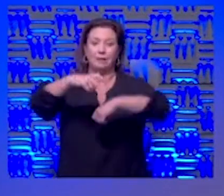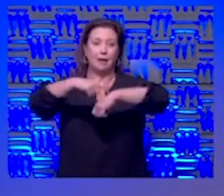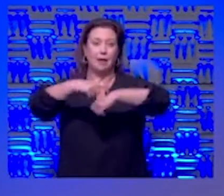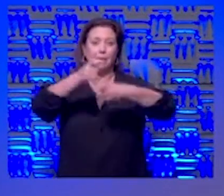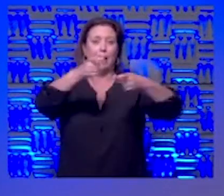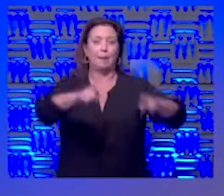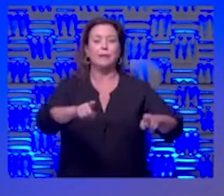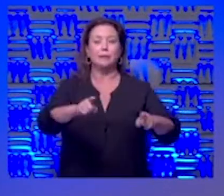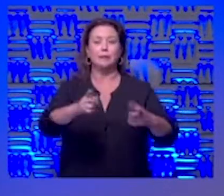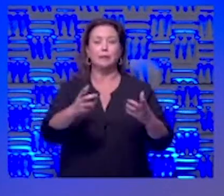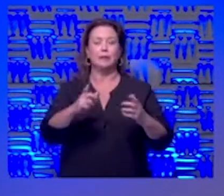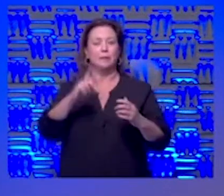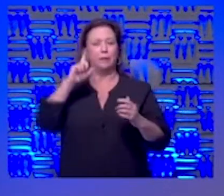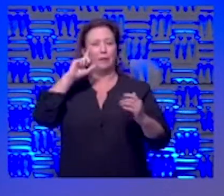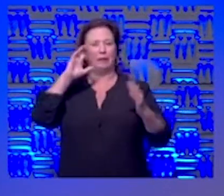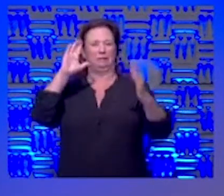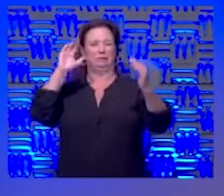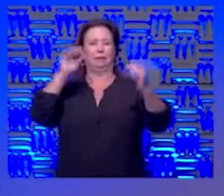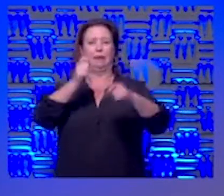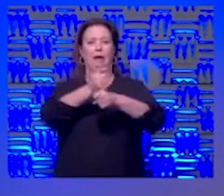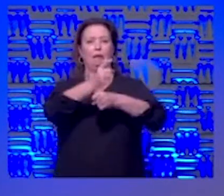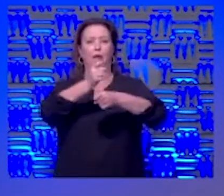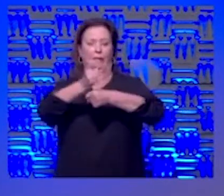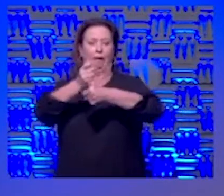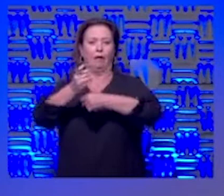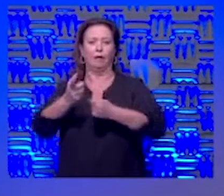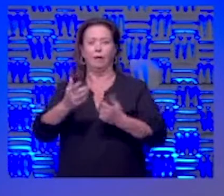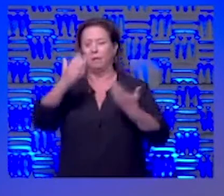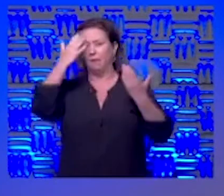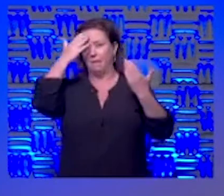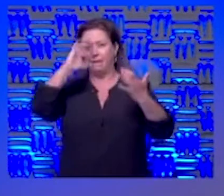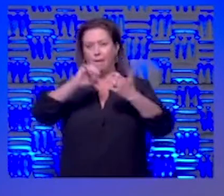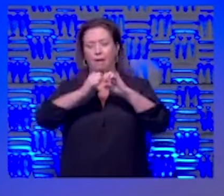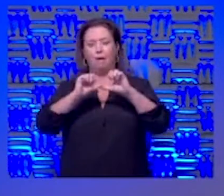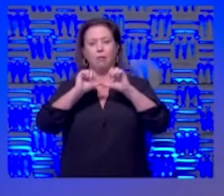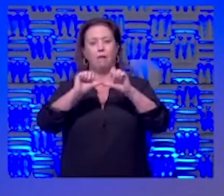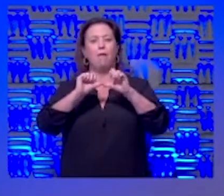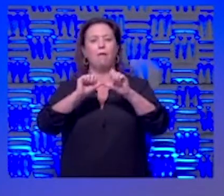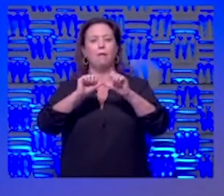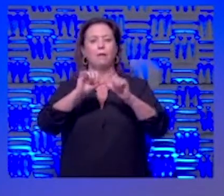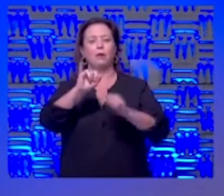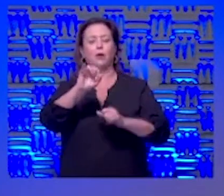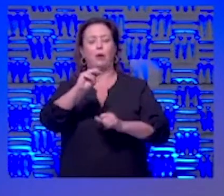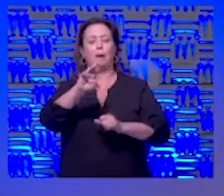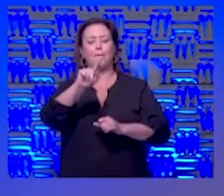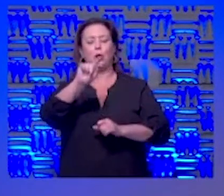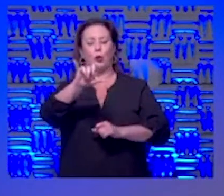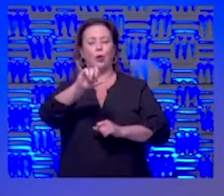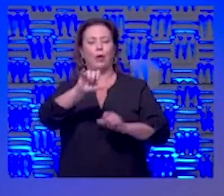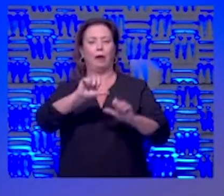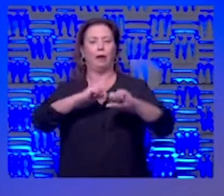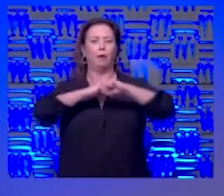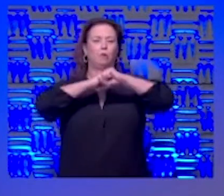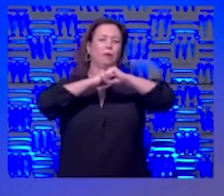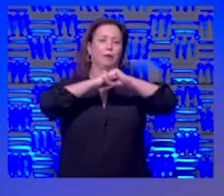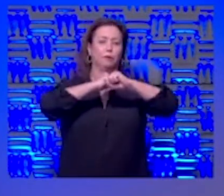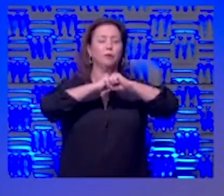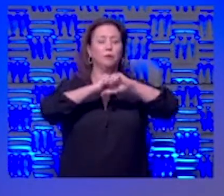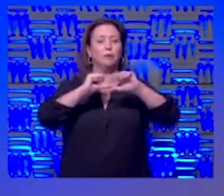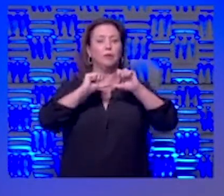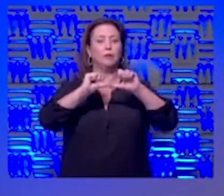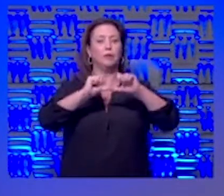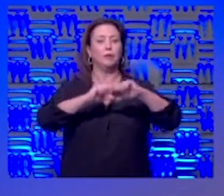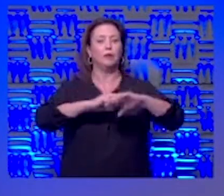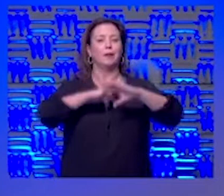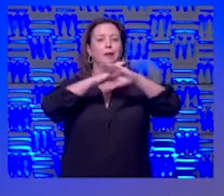But we anticipate it'll probably be more like a yearly thing. Again, we just don't know how long immunity lasts against coronavirus in general and